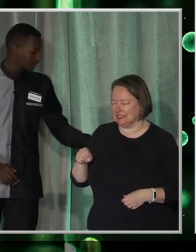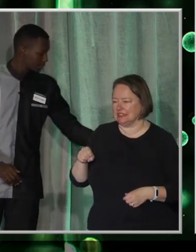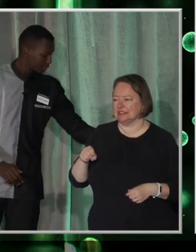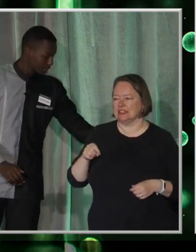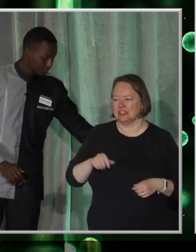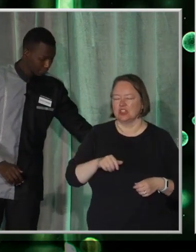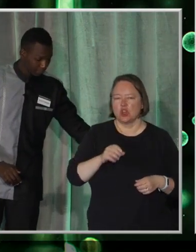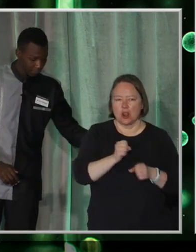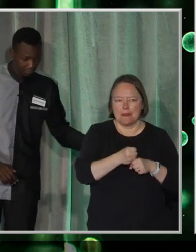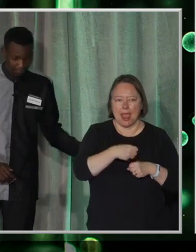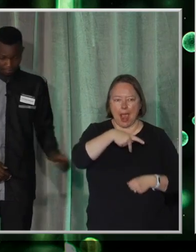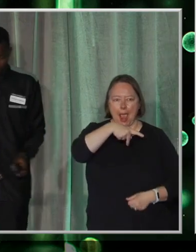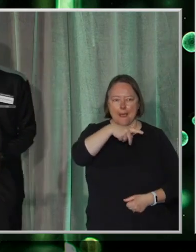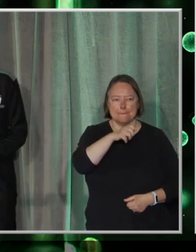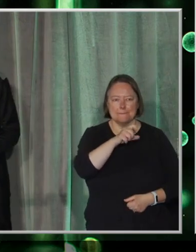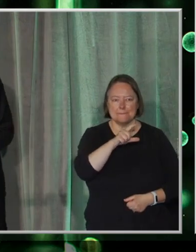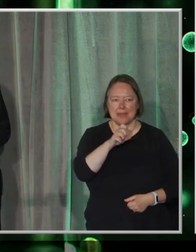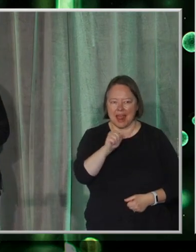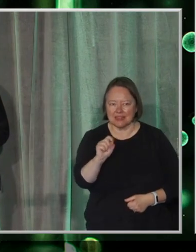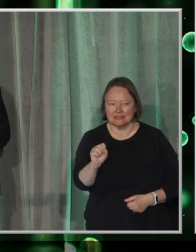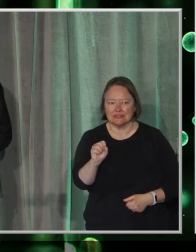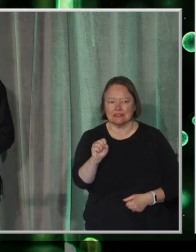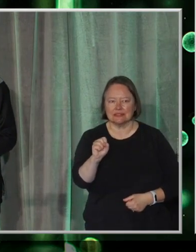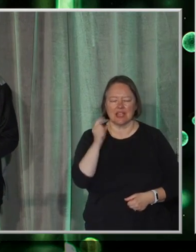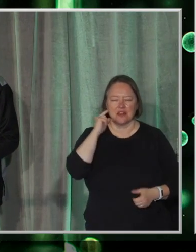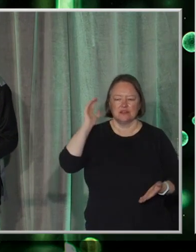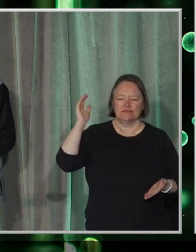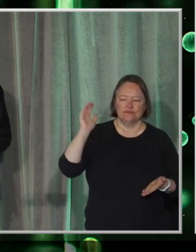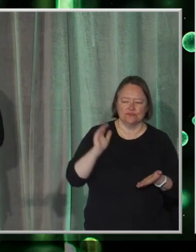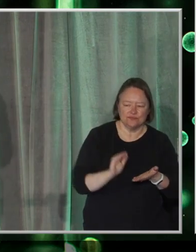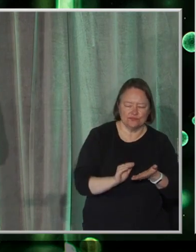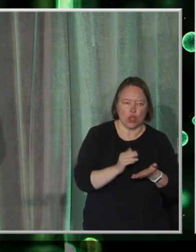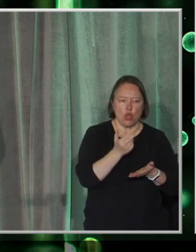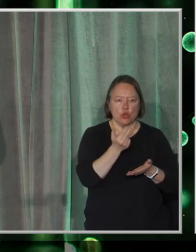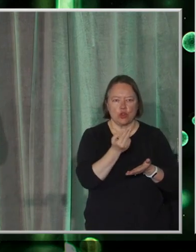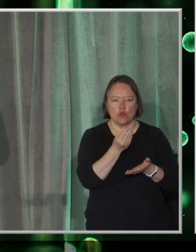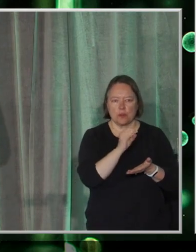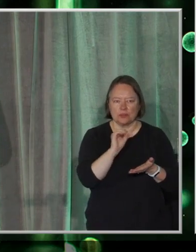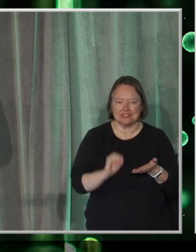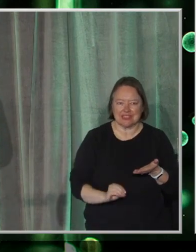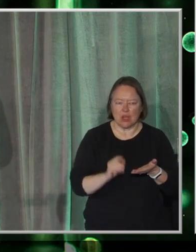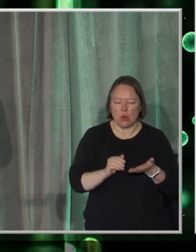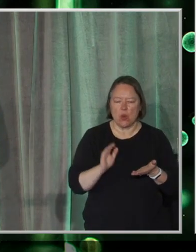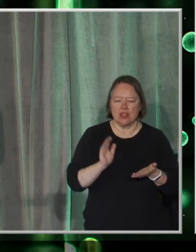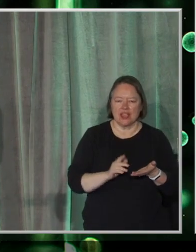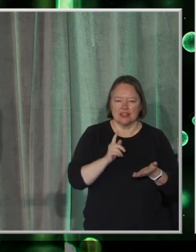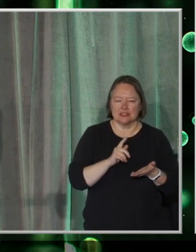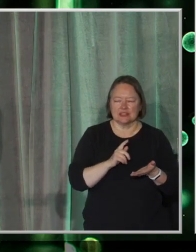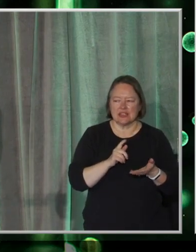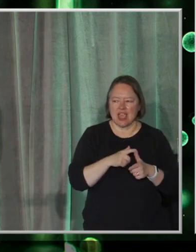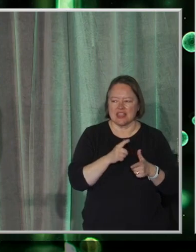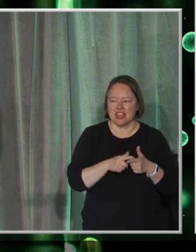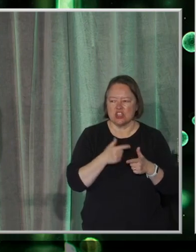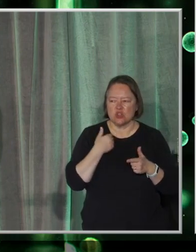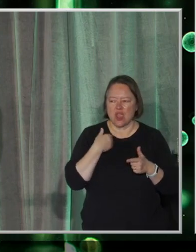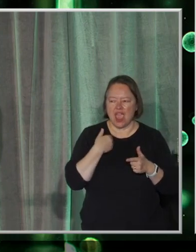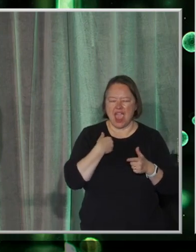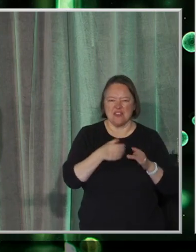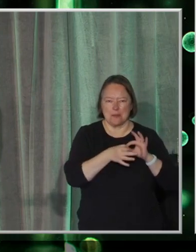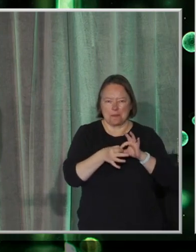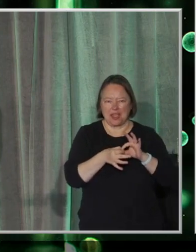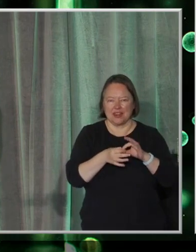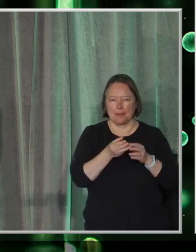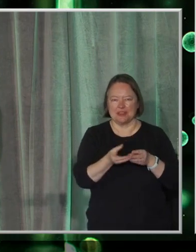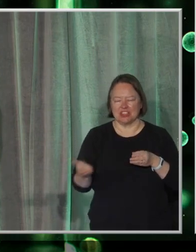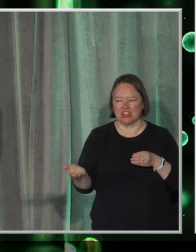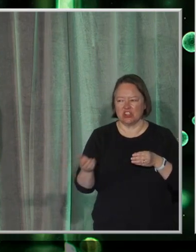in order to make pellet, you have to bring it down to 13-14% or maybe less. Moisture content. And then you have the binding materials and